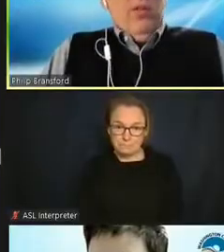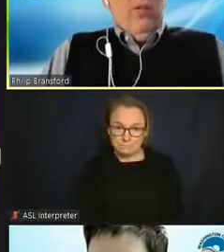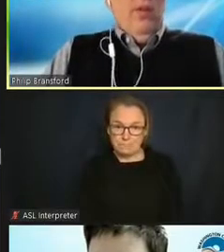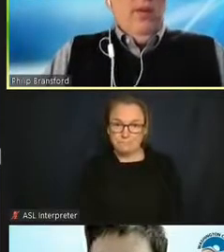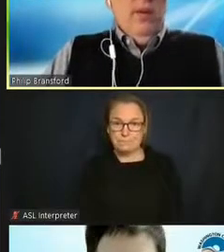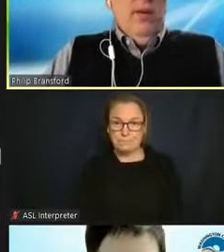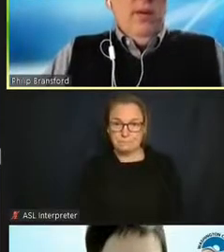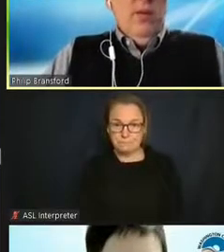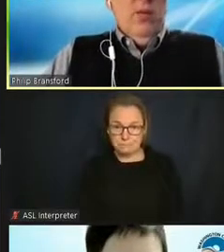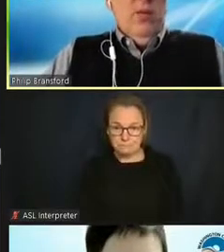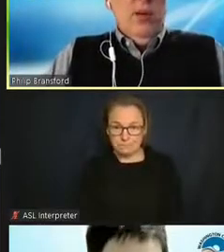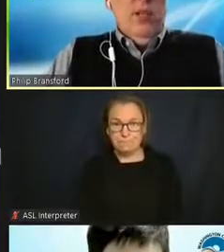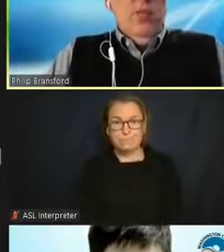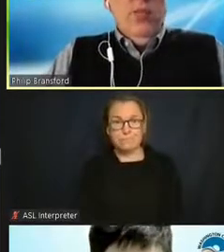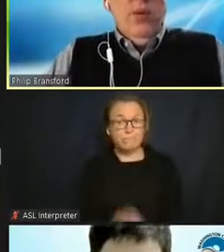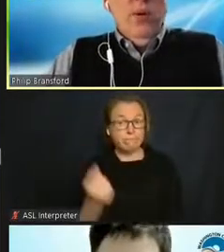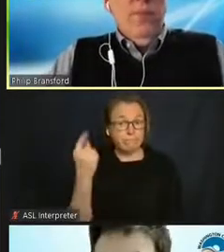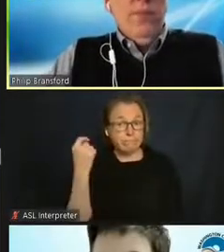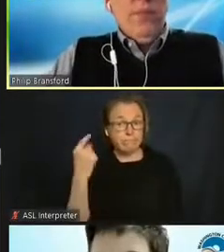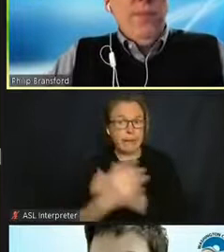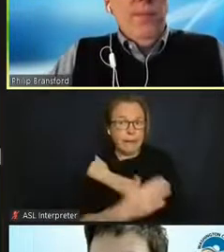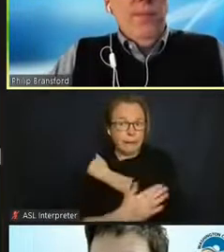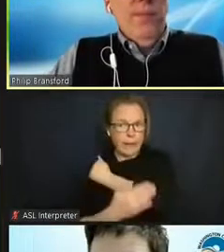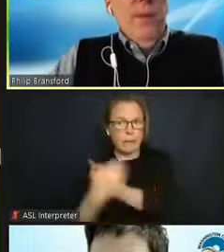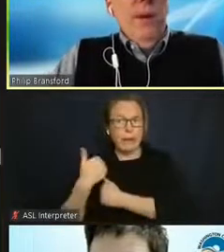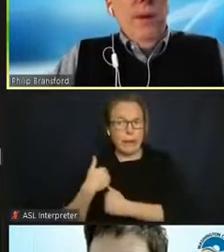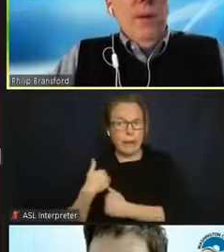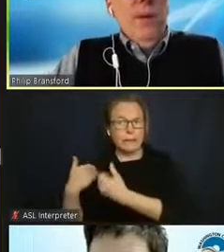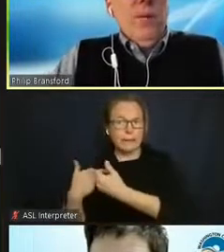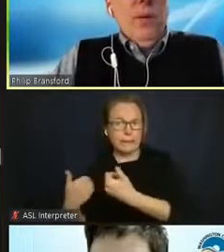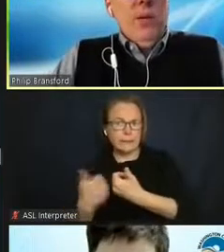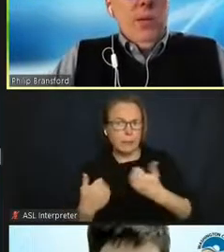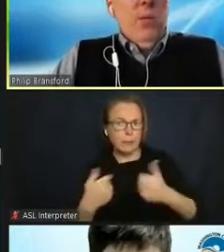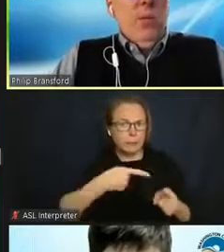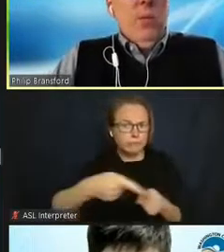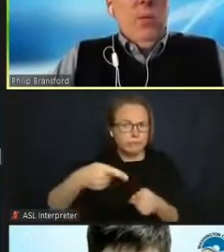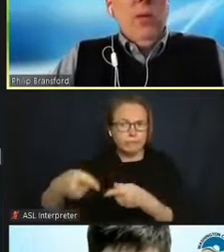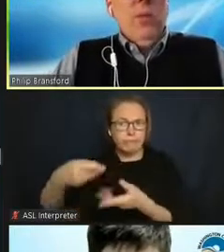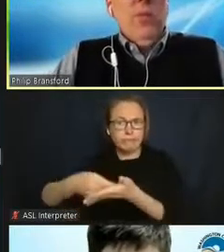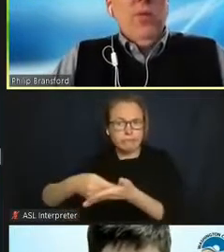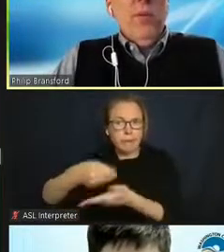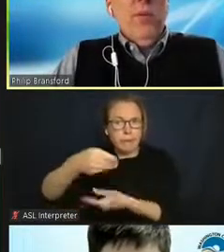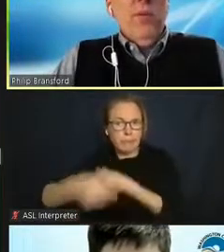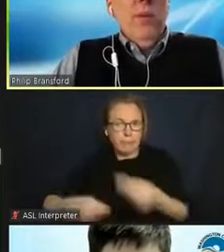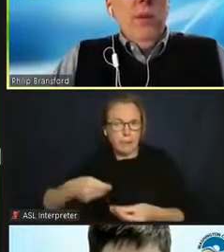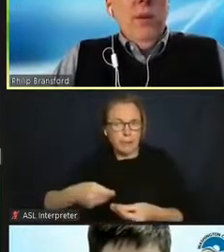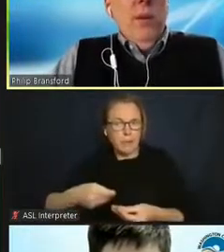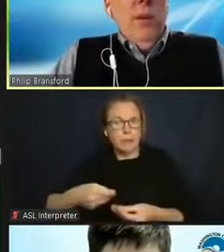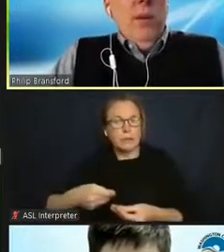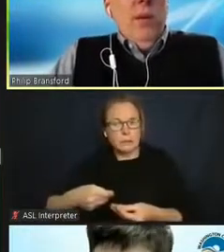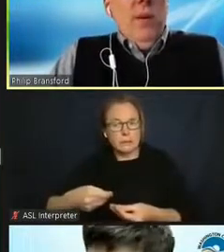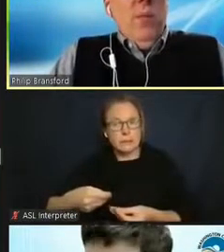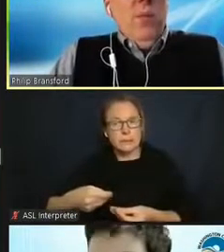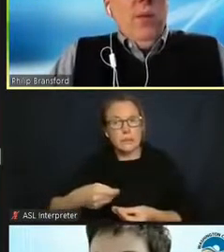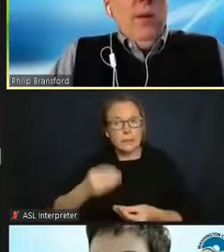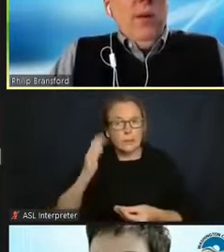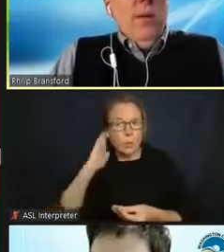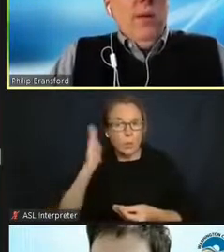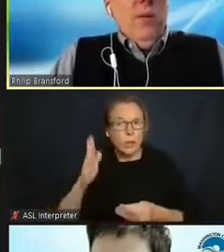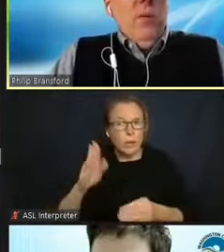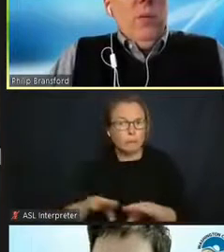budgets that the county is responsible for and our special districts are responsible for